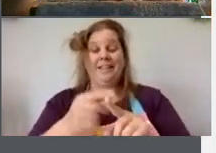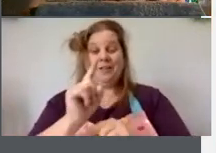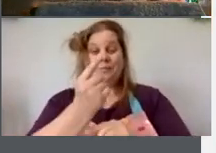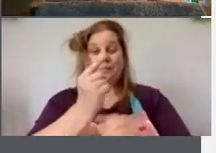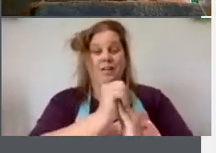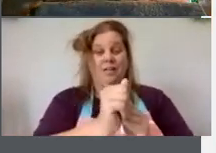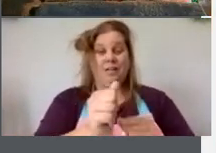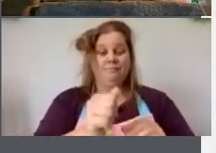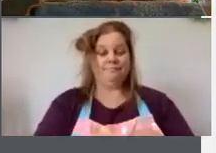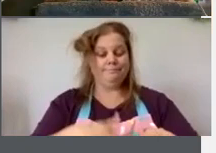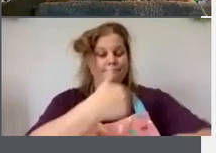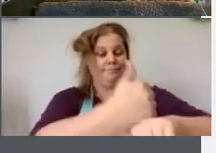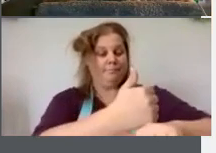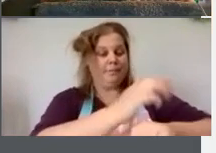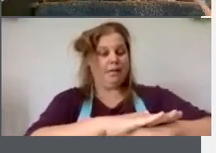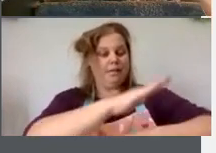the table.